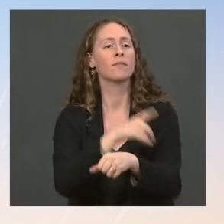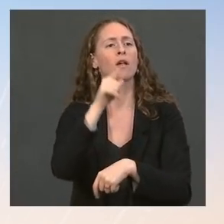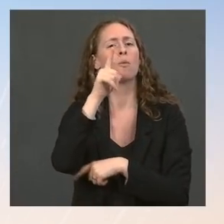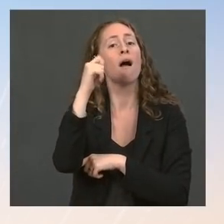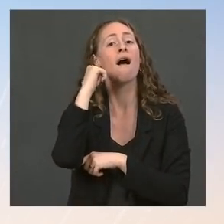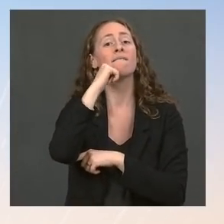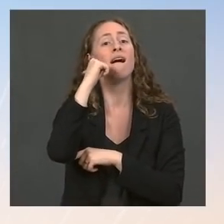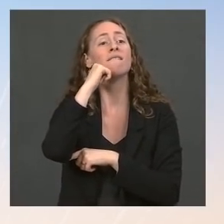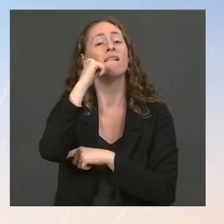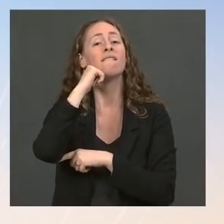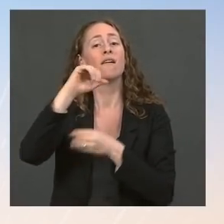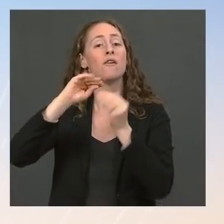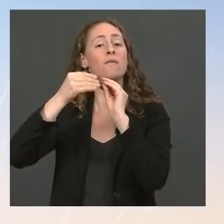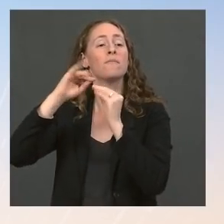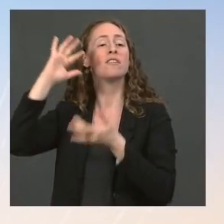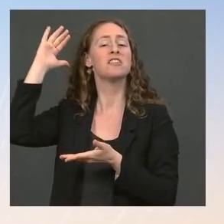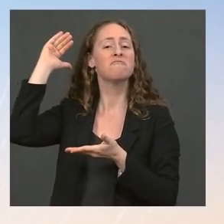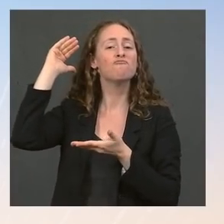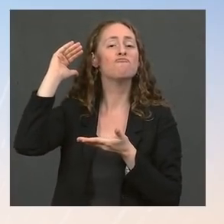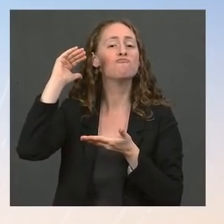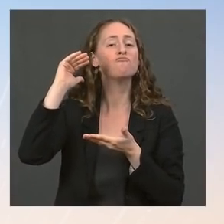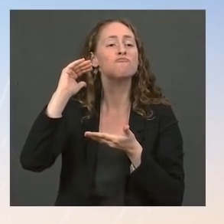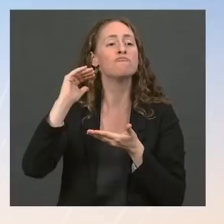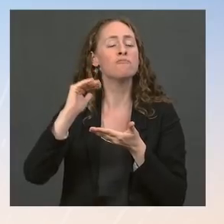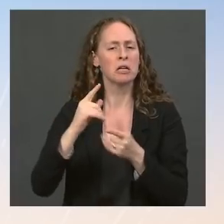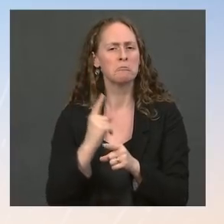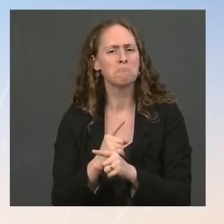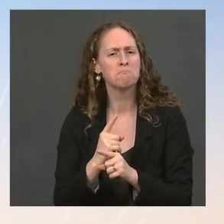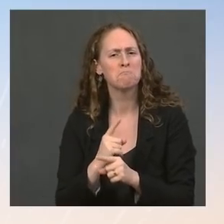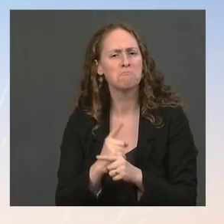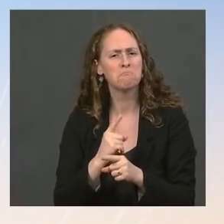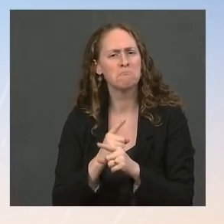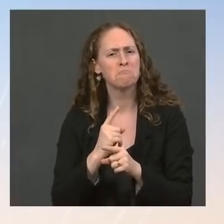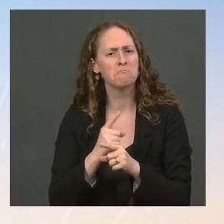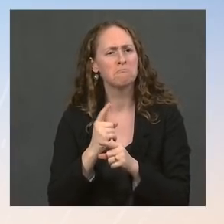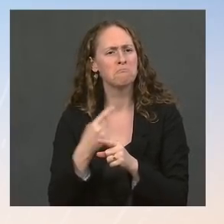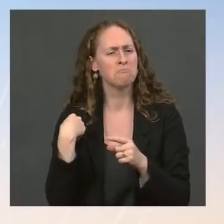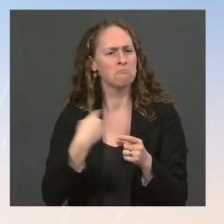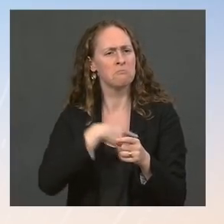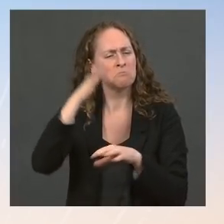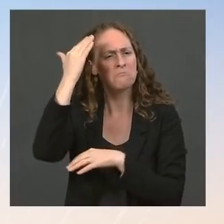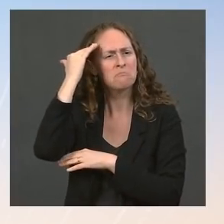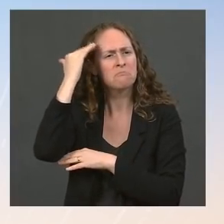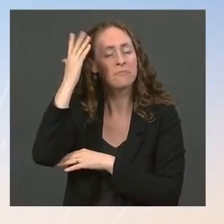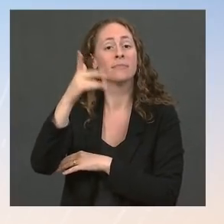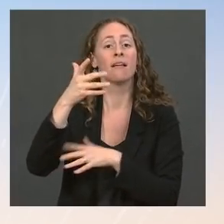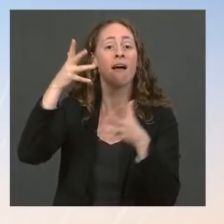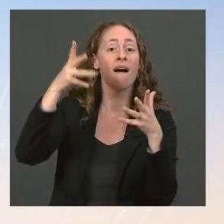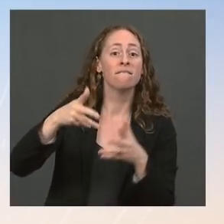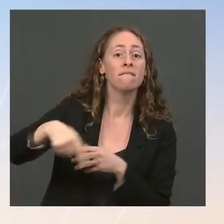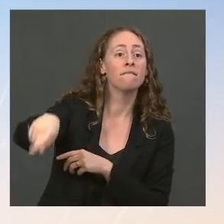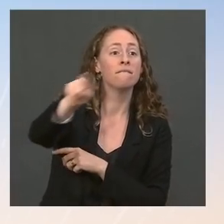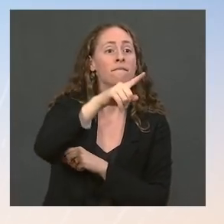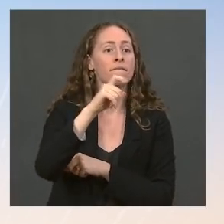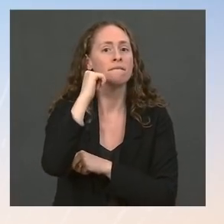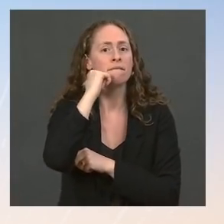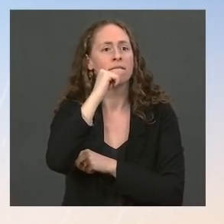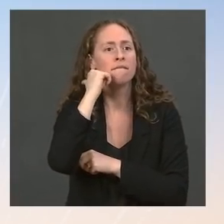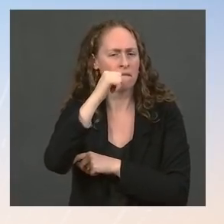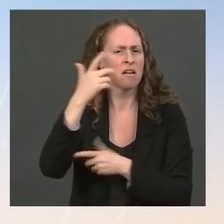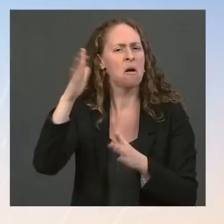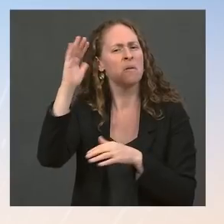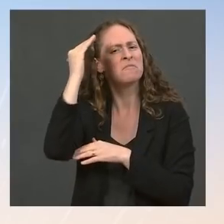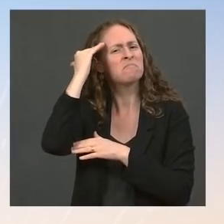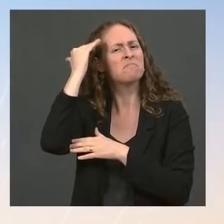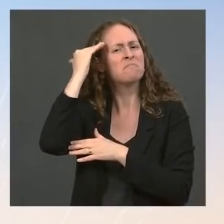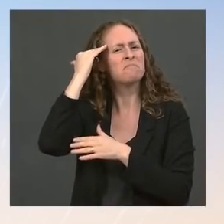day have declined. We expected that would happen, and the number of people remaining to be vaccinated each day is also decreasing. But we've also seen,